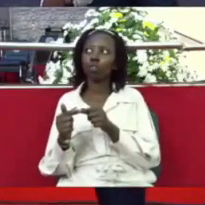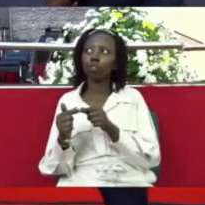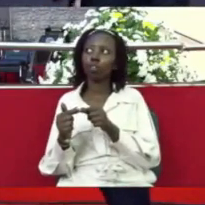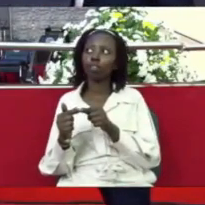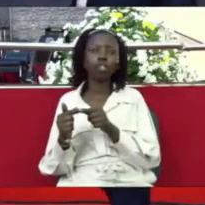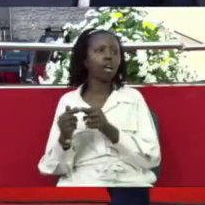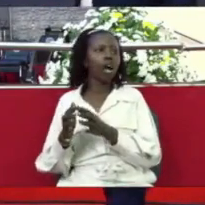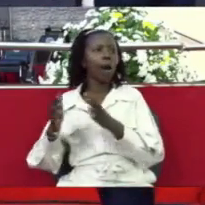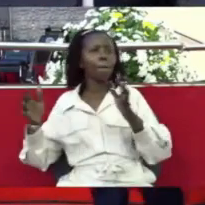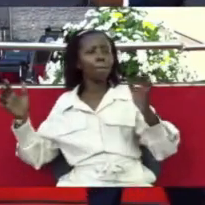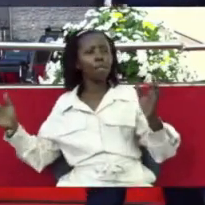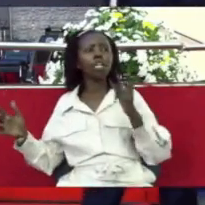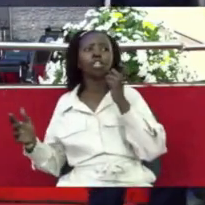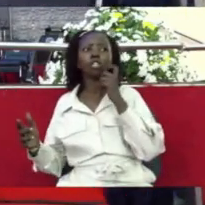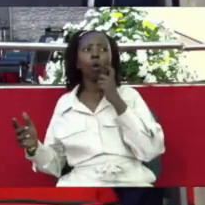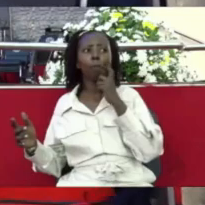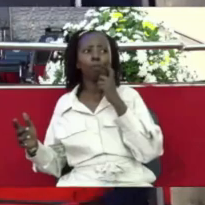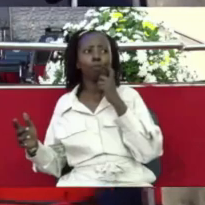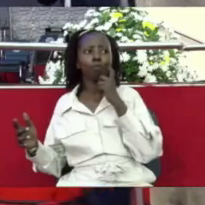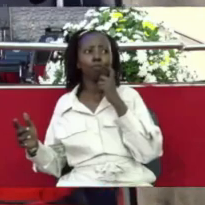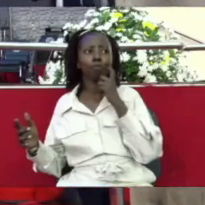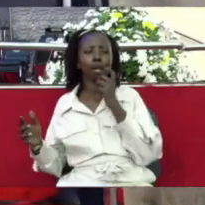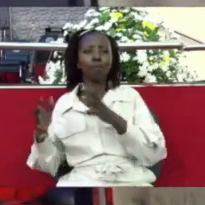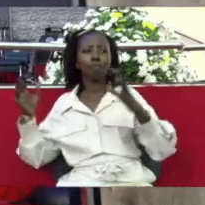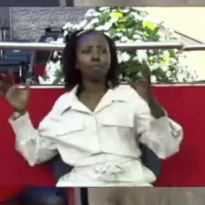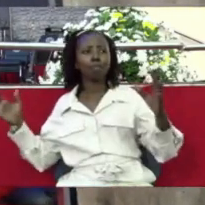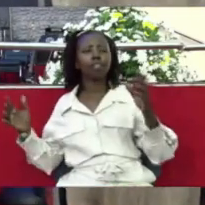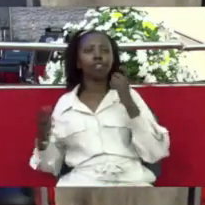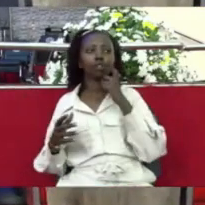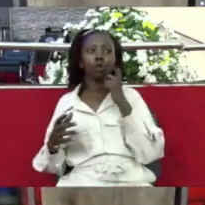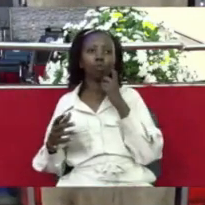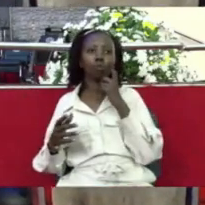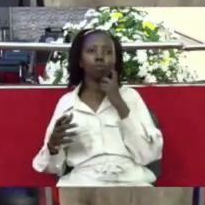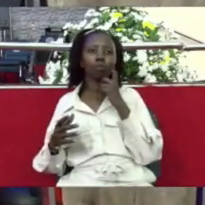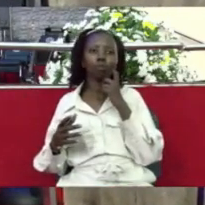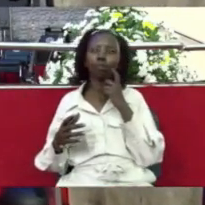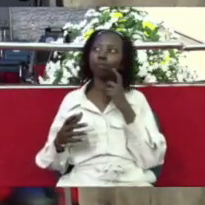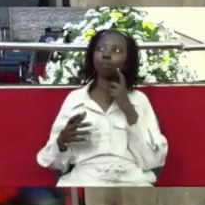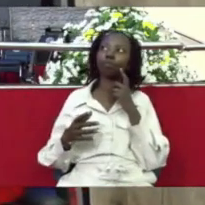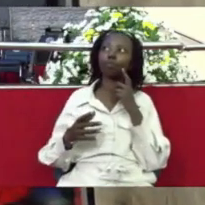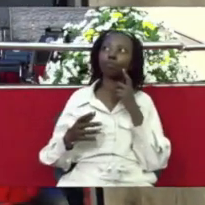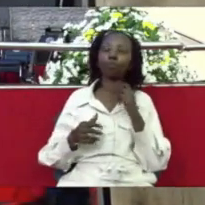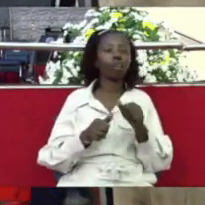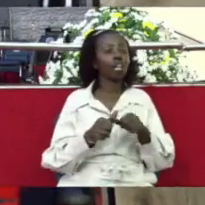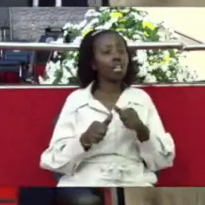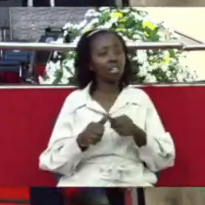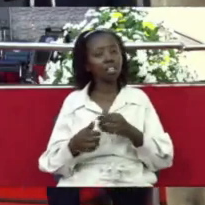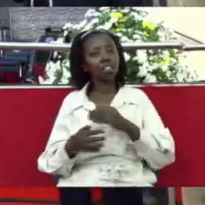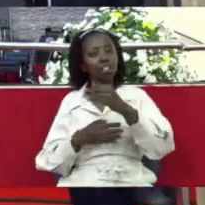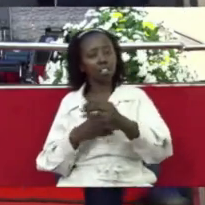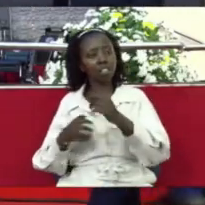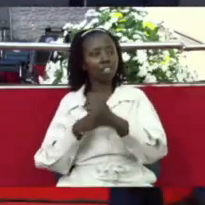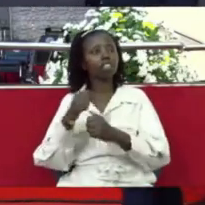A kiosk. Akaenda akapata kiosk. He had a kiosk. Alitoka pale chini, sasa akapata kiosk. And then the next year, he went